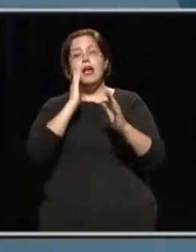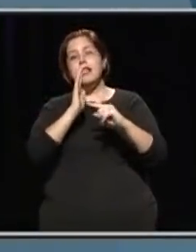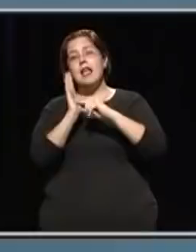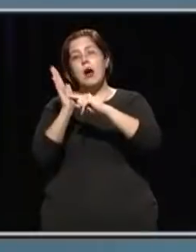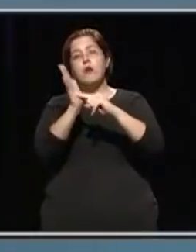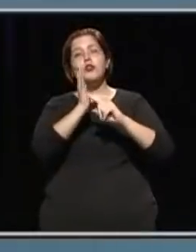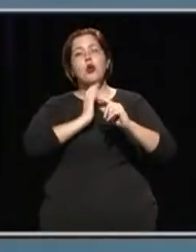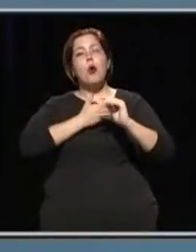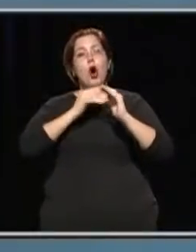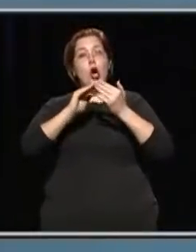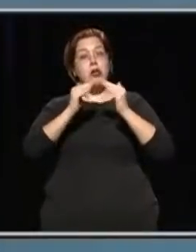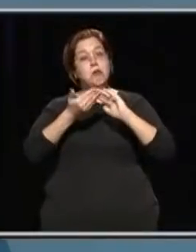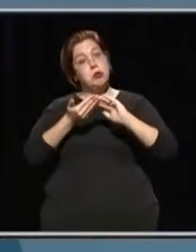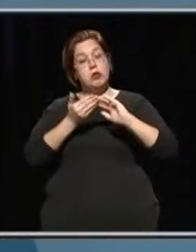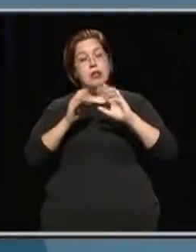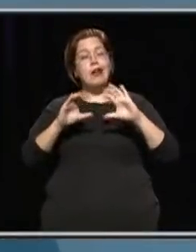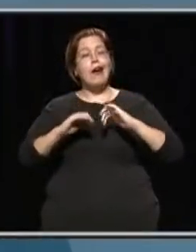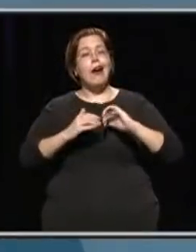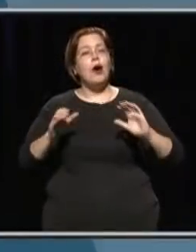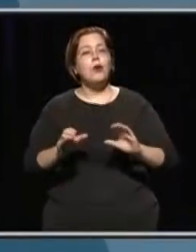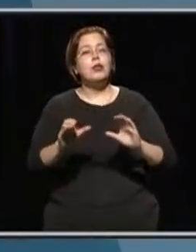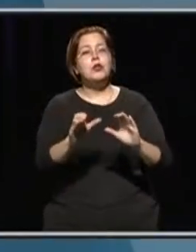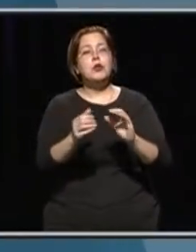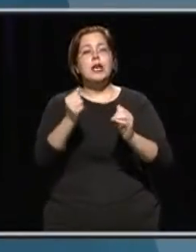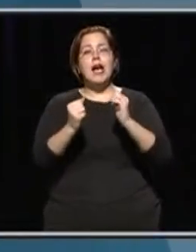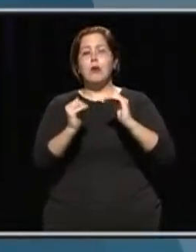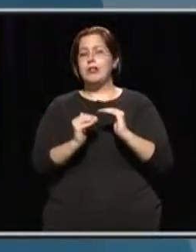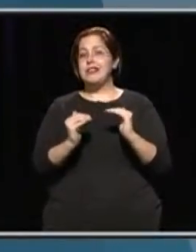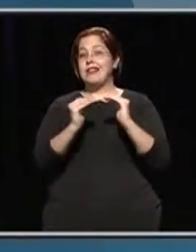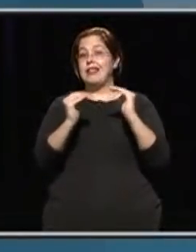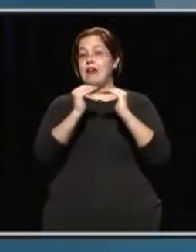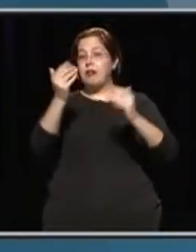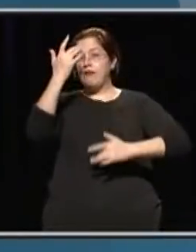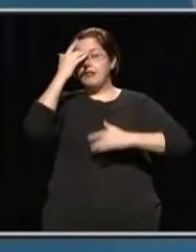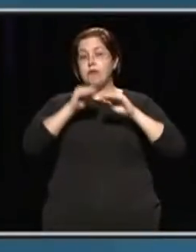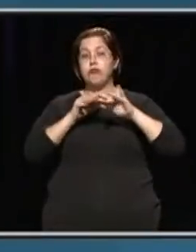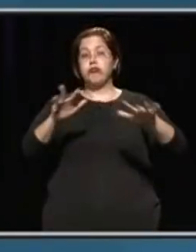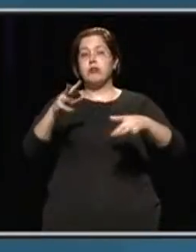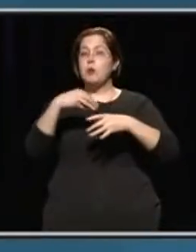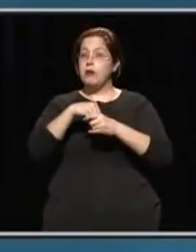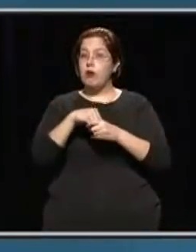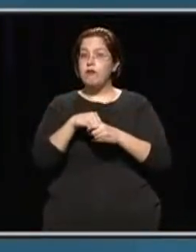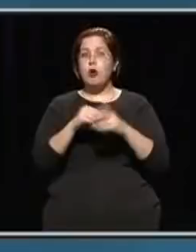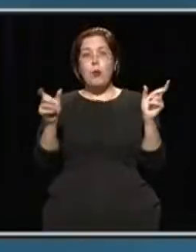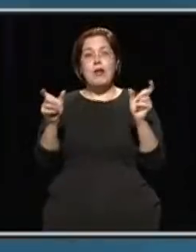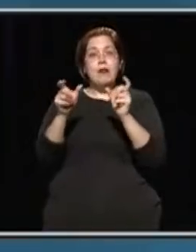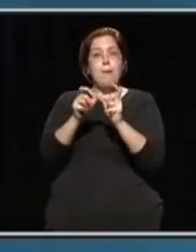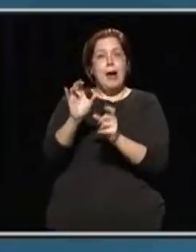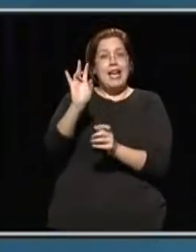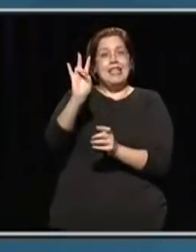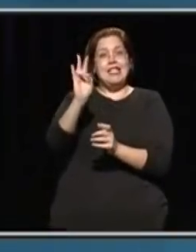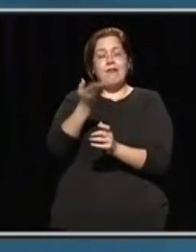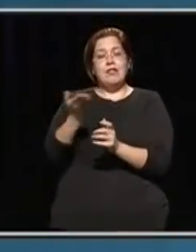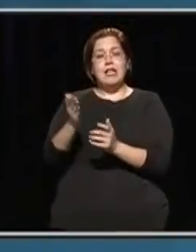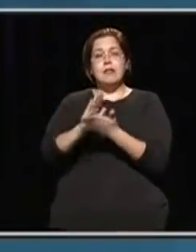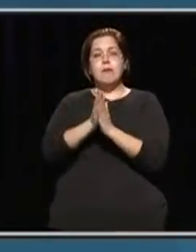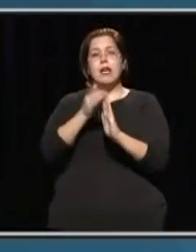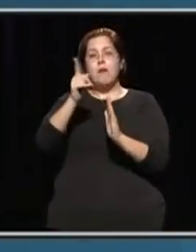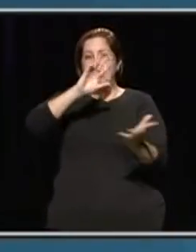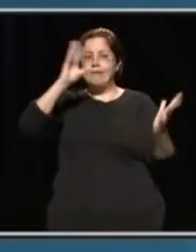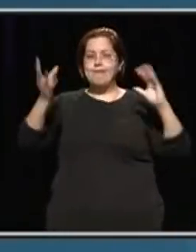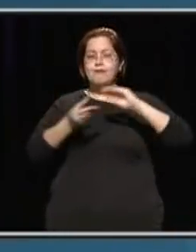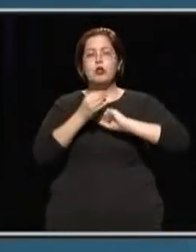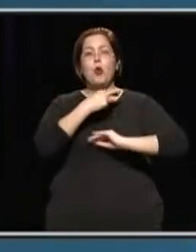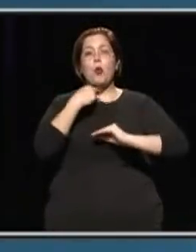of how our community is doing and what stage of the pandemic we are in. We've combined the 7 indicators into one collective risk